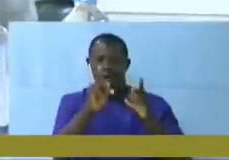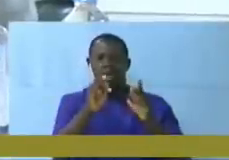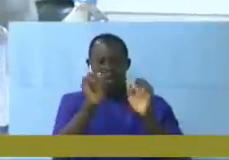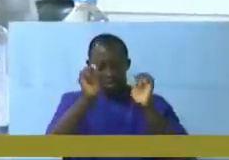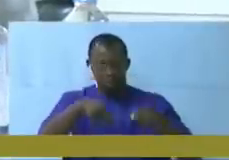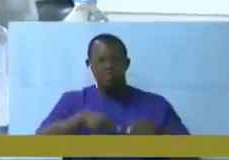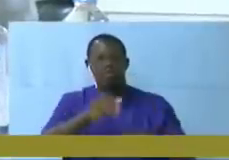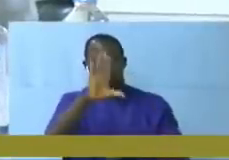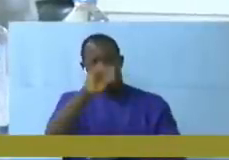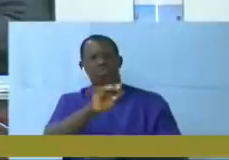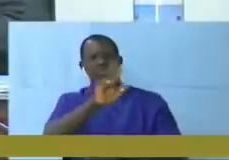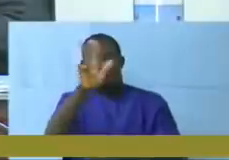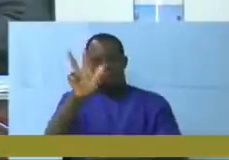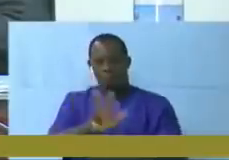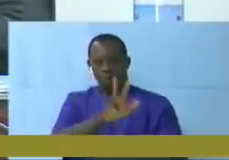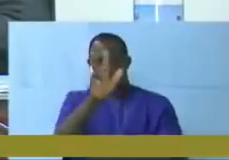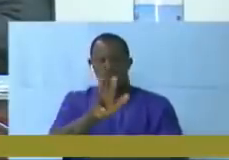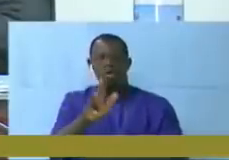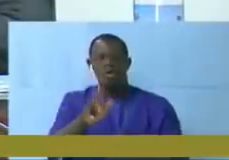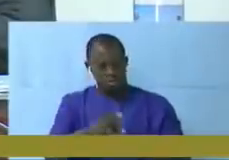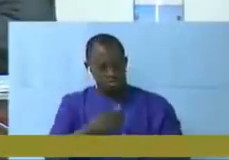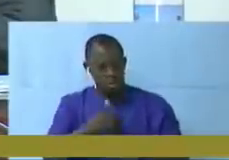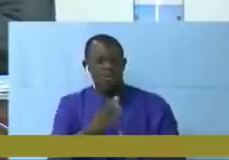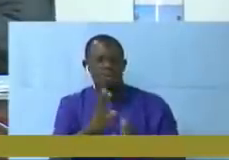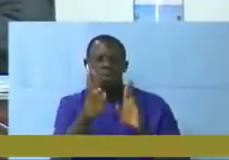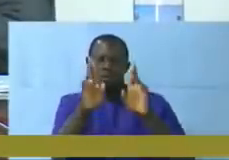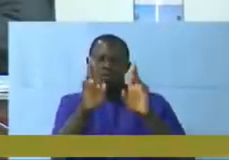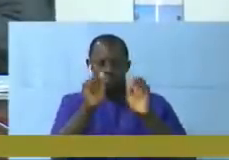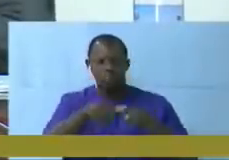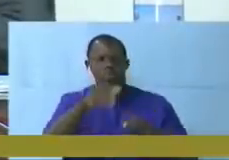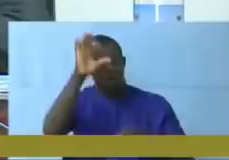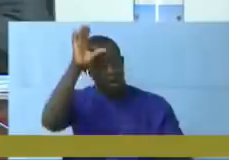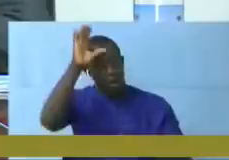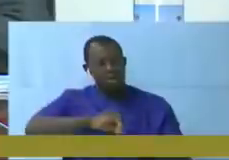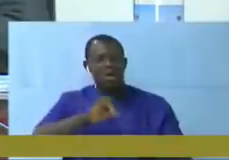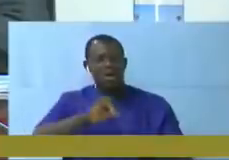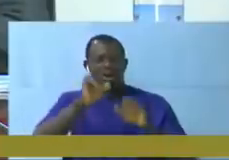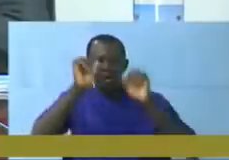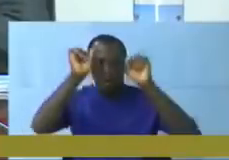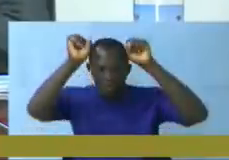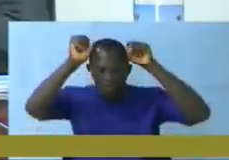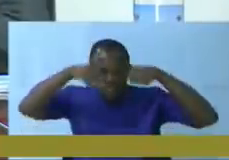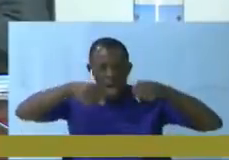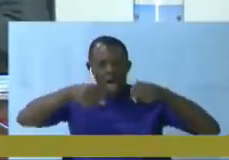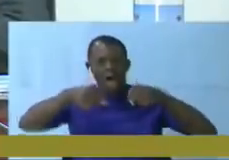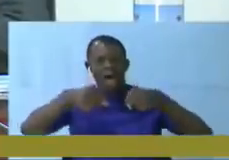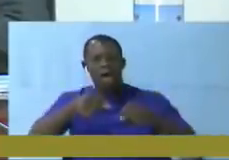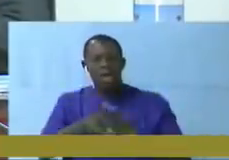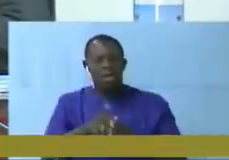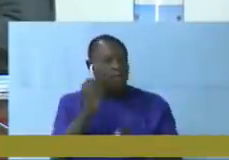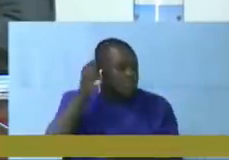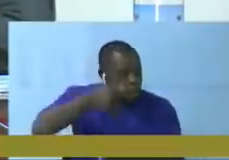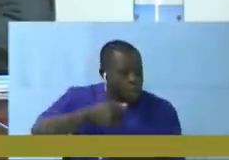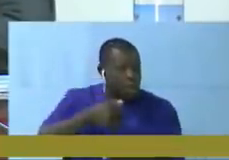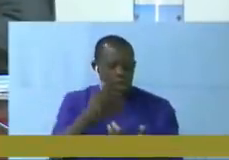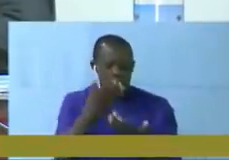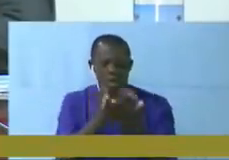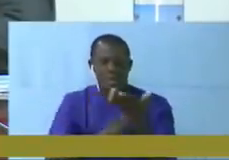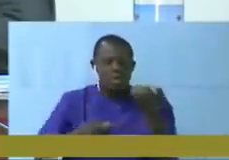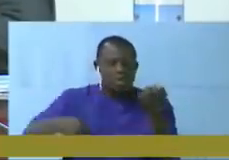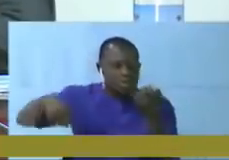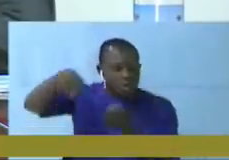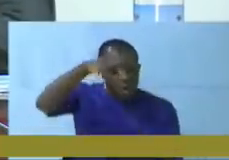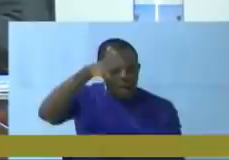wish I could be that impressive in Fula and Jola and Sarahule and Manjago and Serere. That's